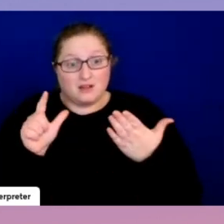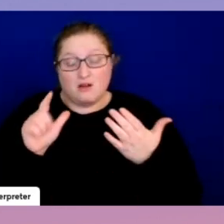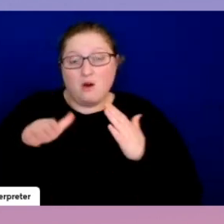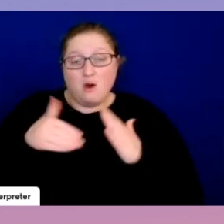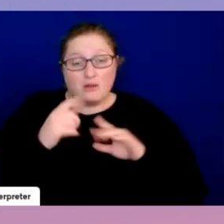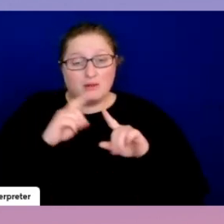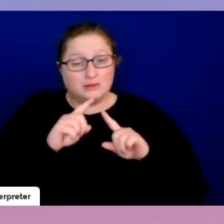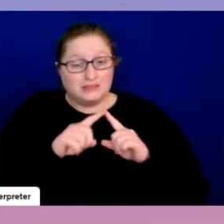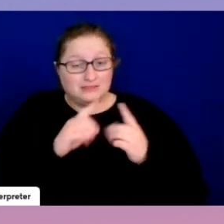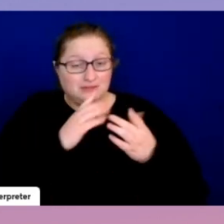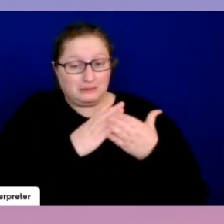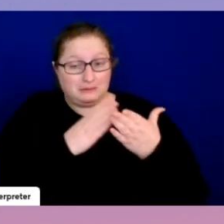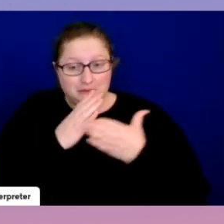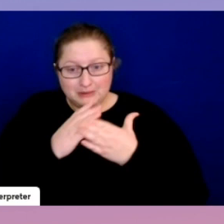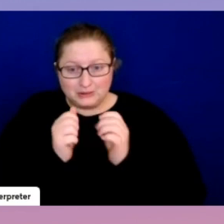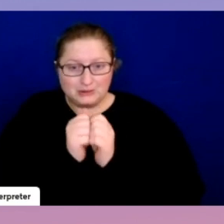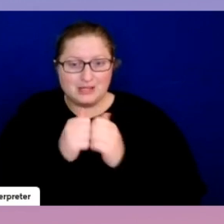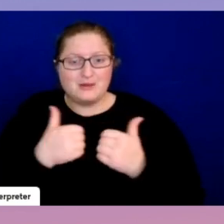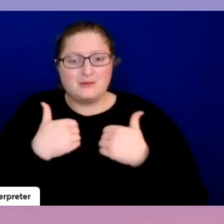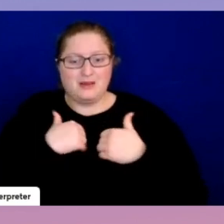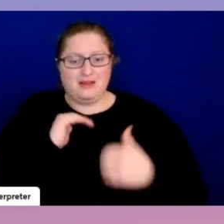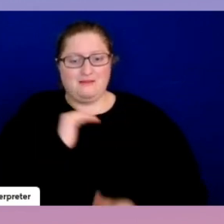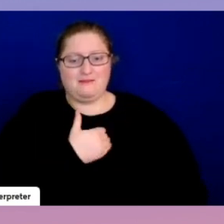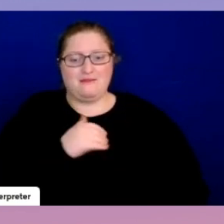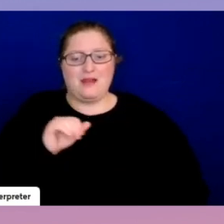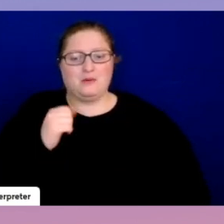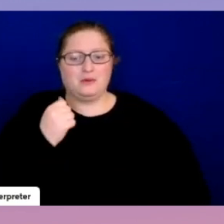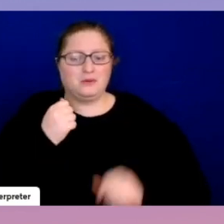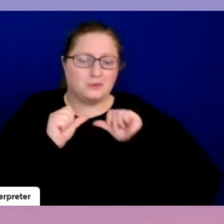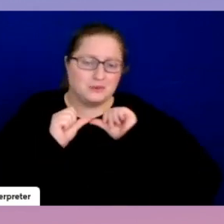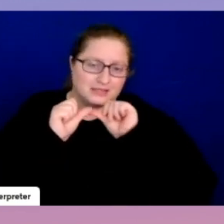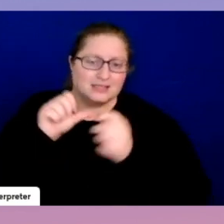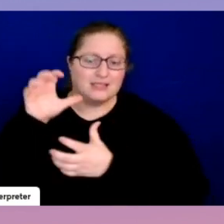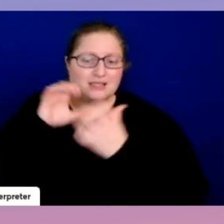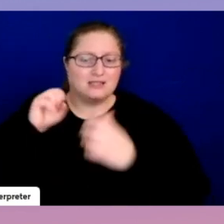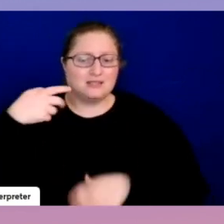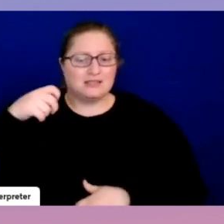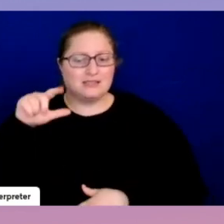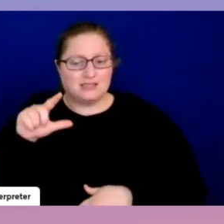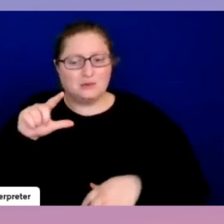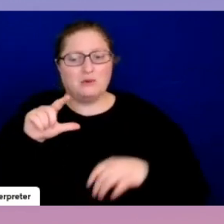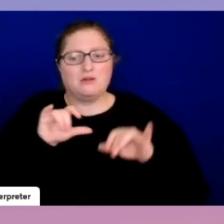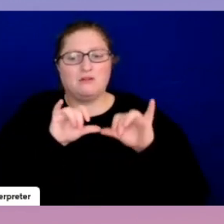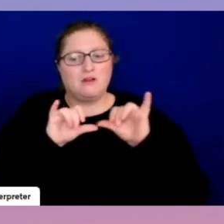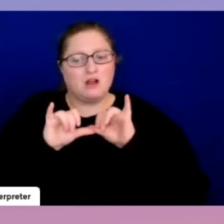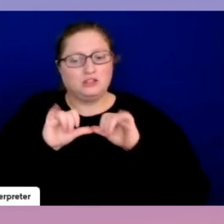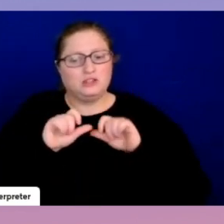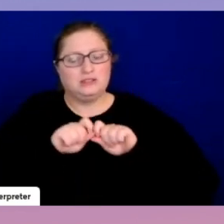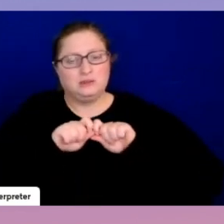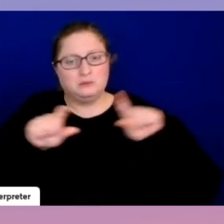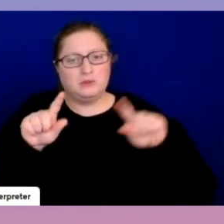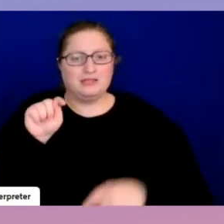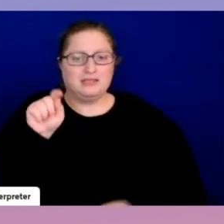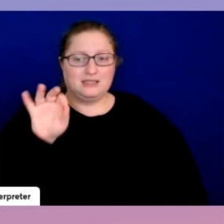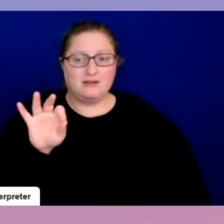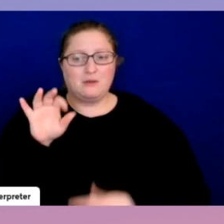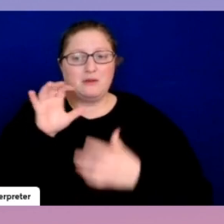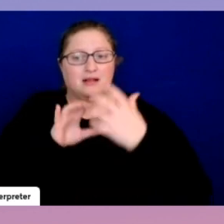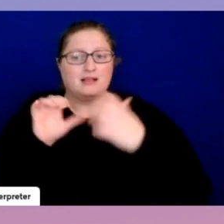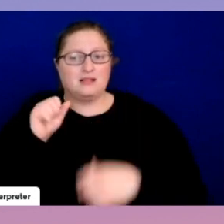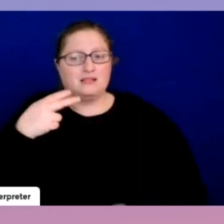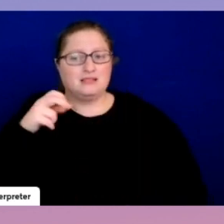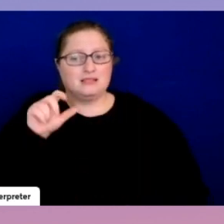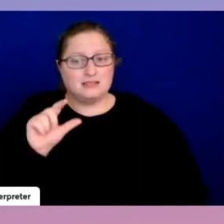together, we get our resilient Cloud SQL architecture deployed via Terraform. Migrating to Cloud SQL from an on-premise